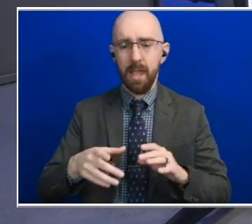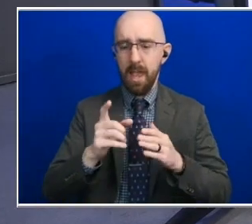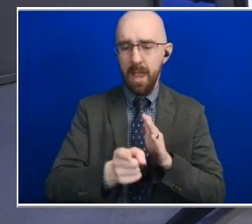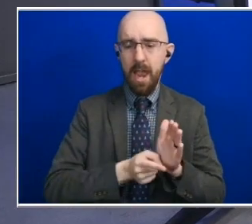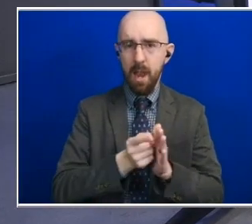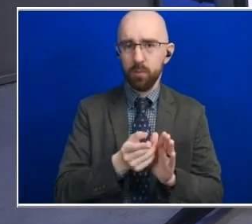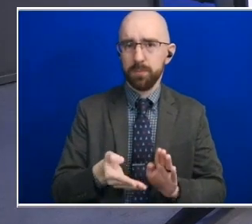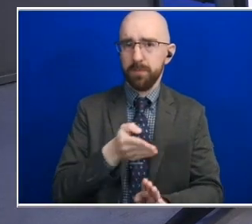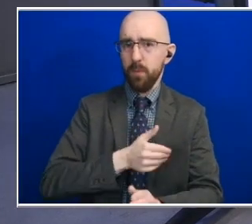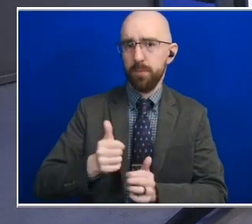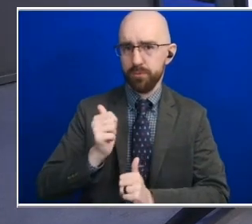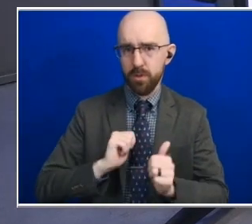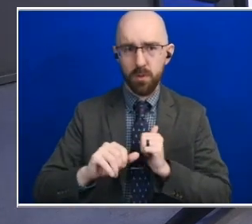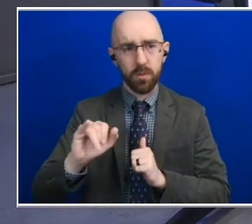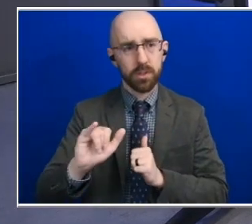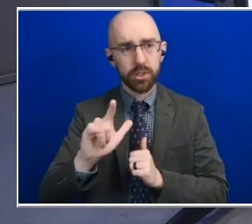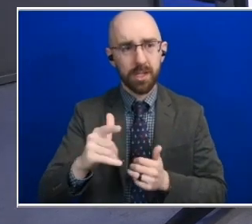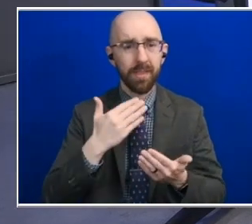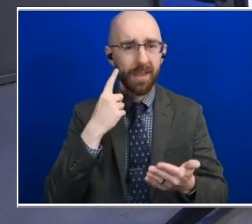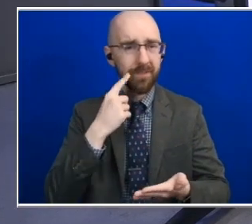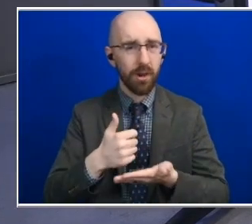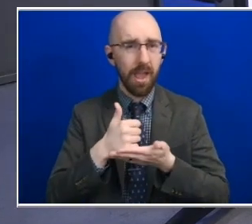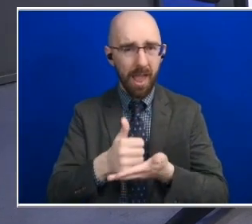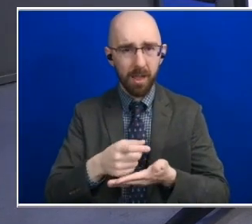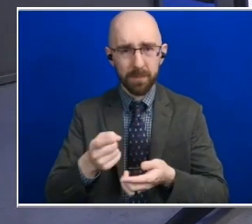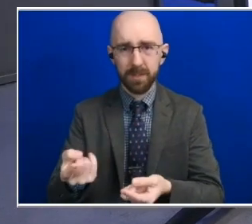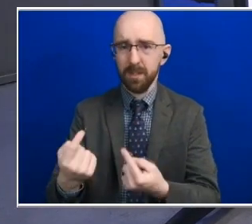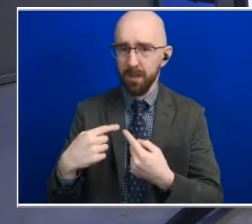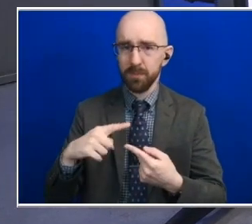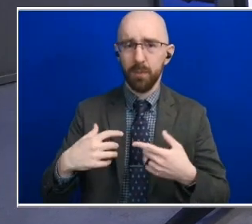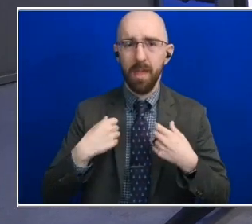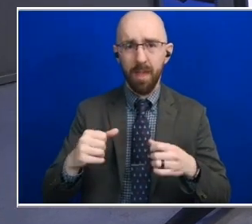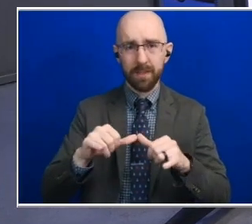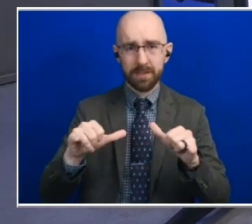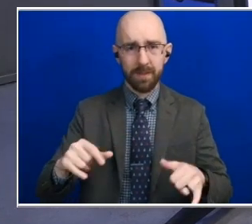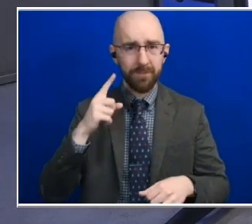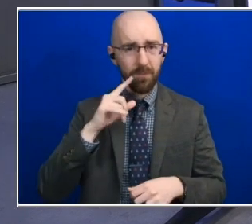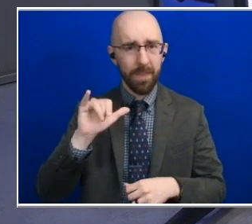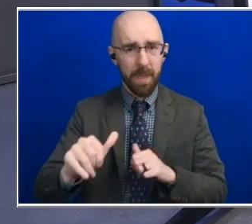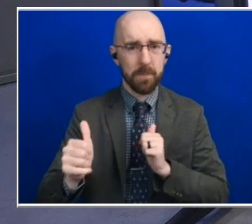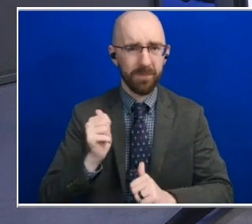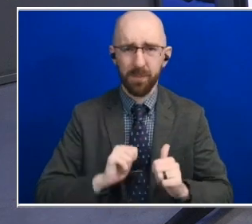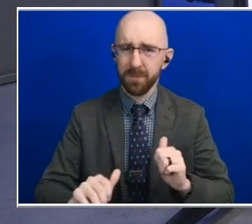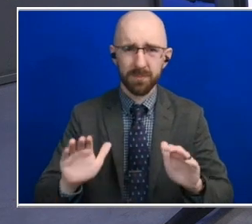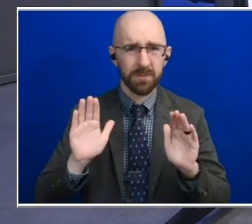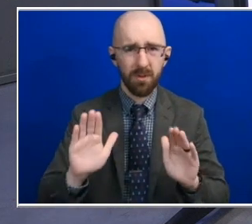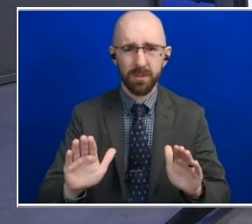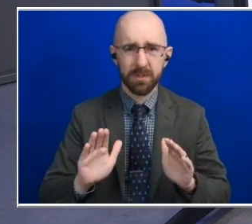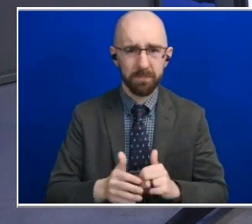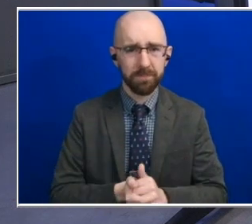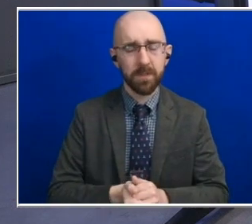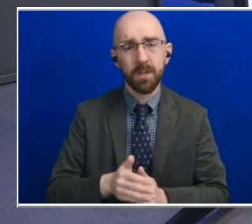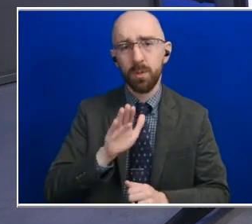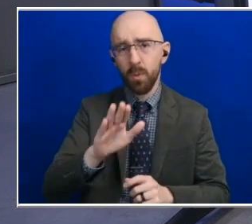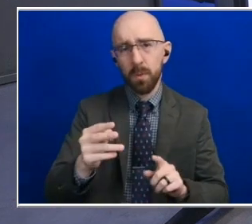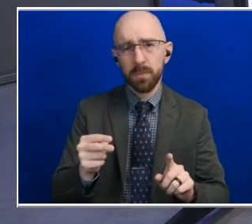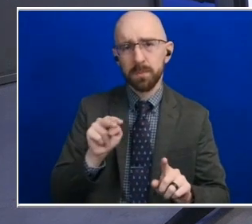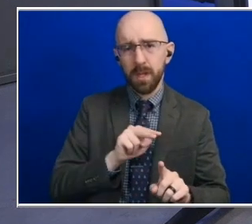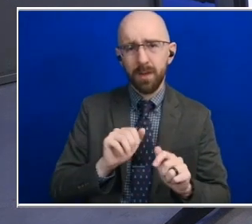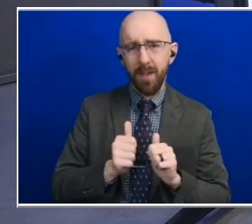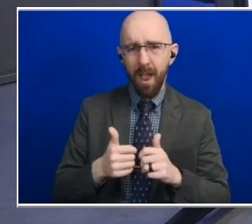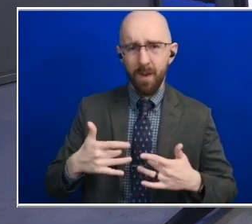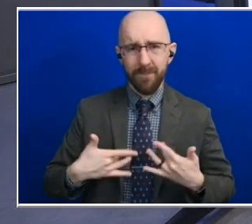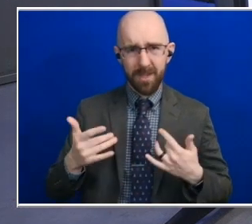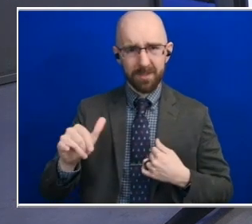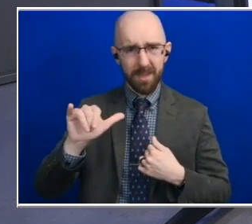for helping bring Joshua here to the health system for that performance. That was awesome. Mm-hmm. From your perspective, how do events like that help people that